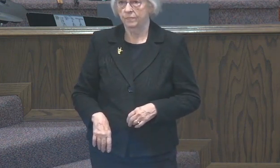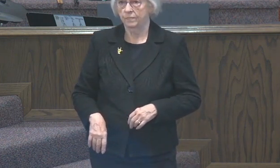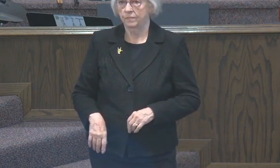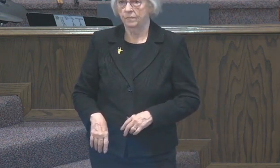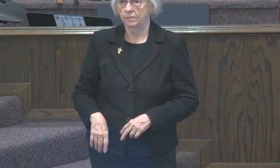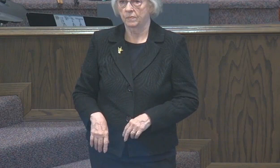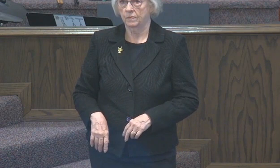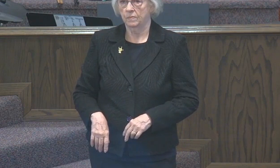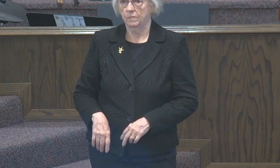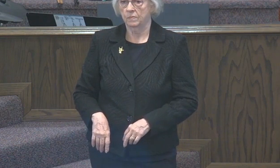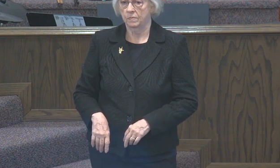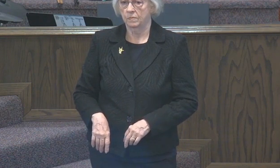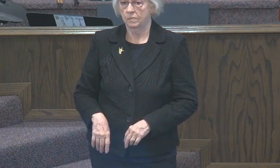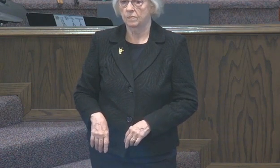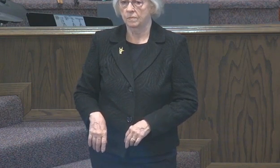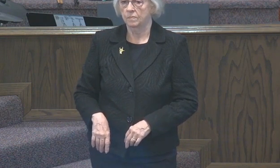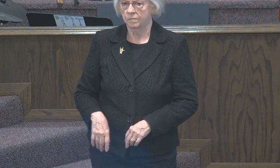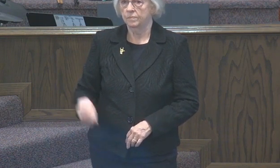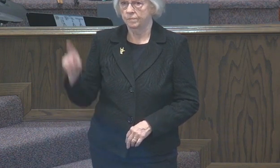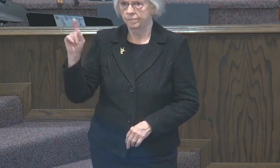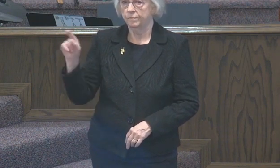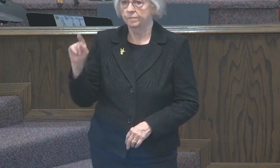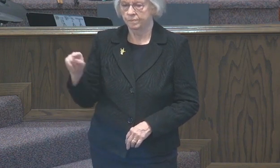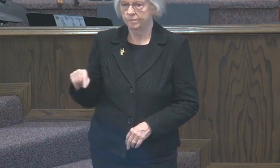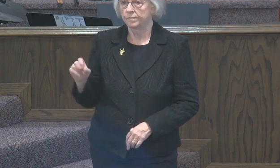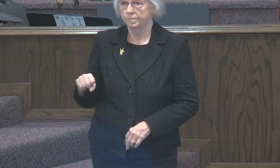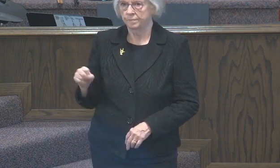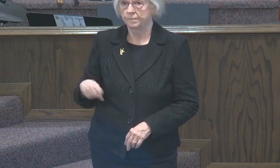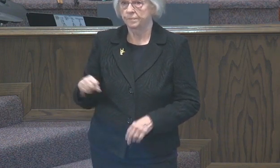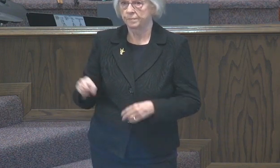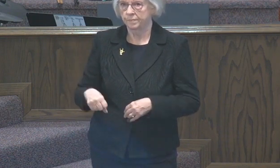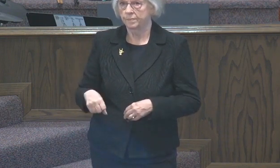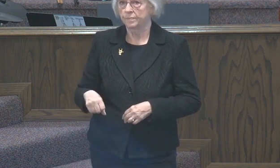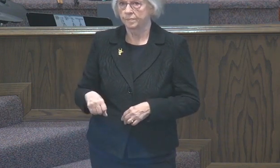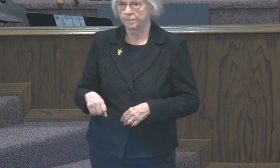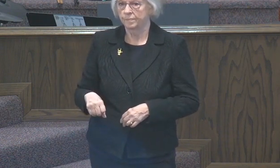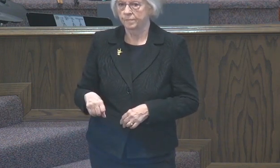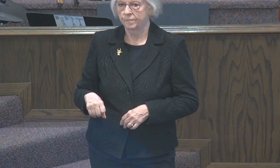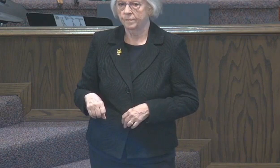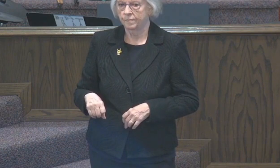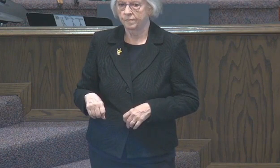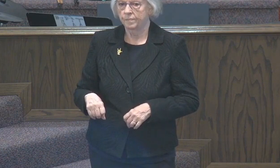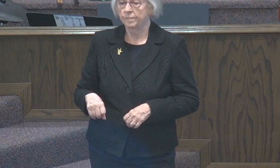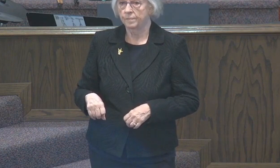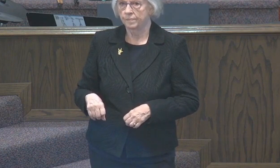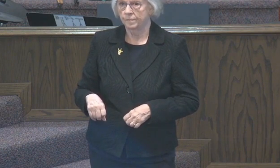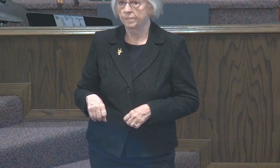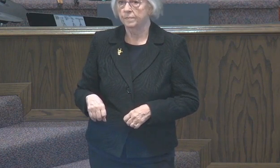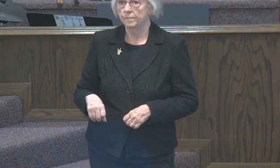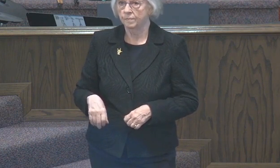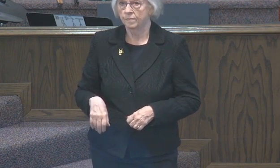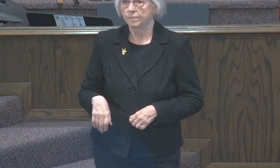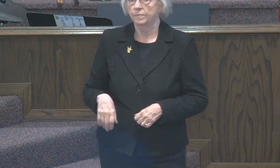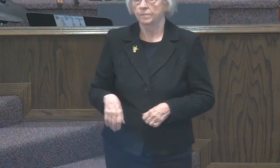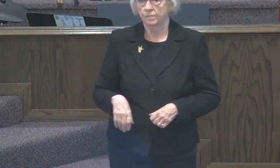we then shift from talking to just living out the gospel, to living Jesus before them, and we stop